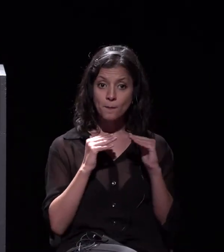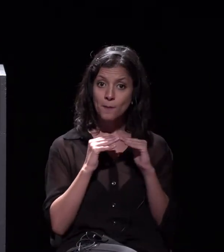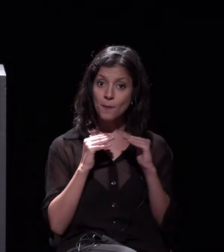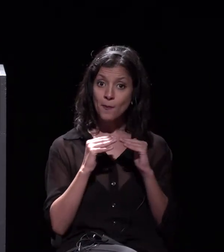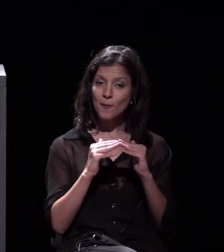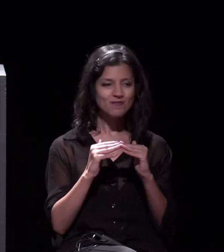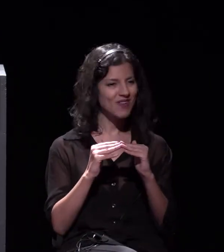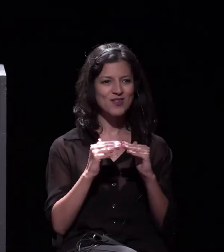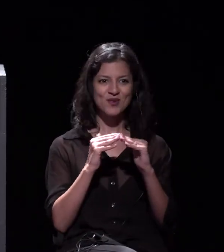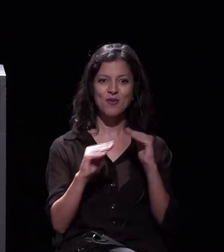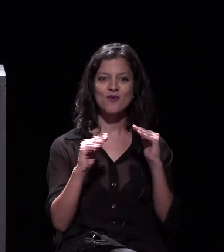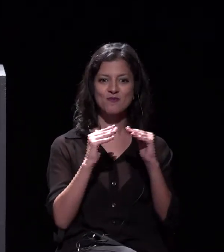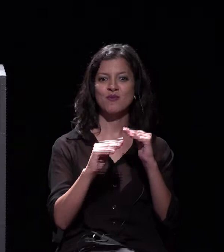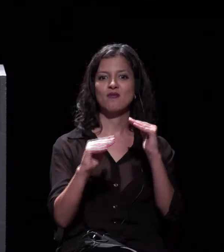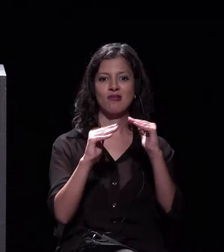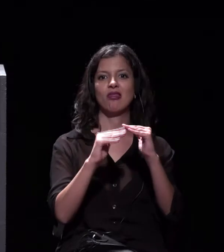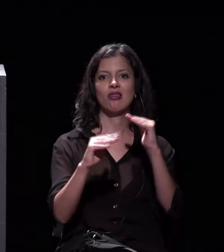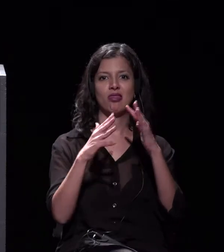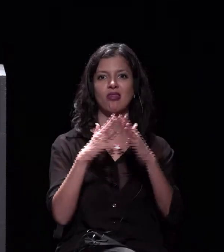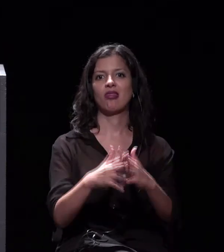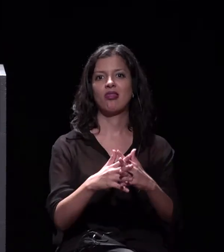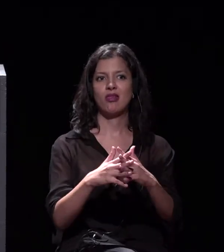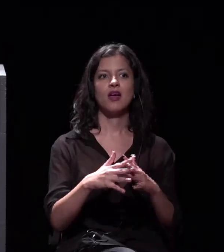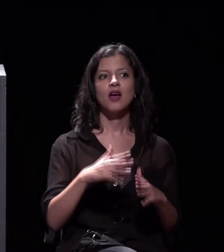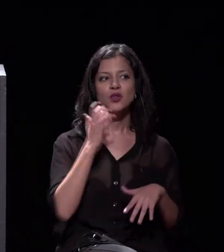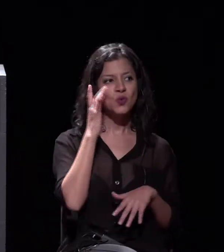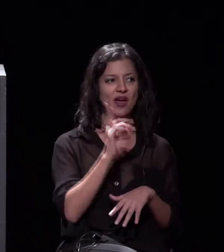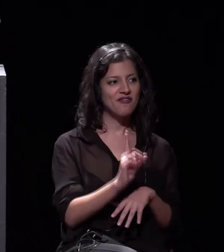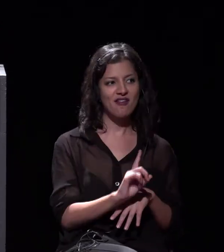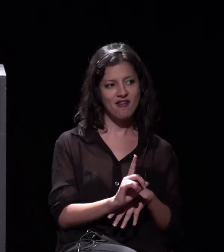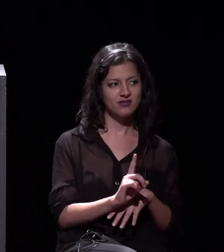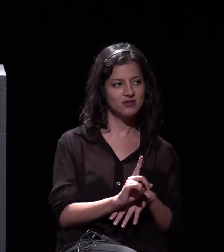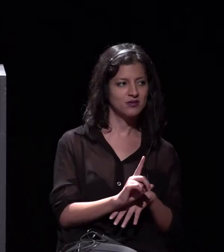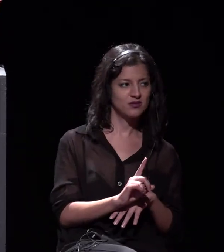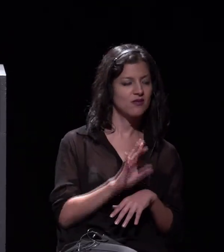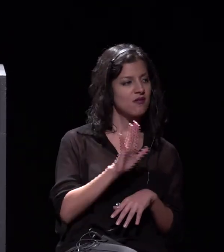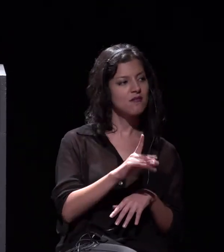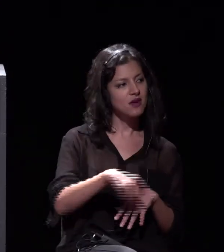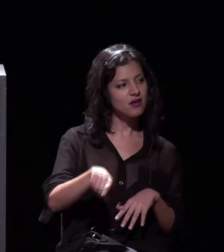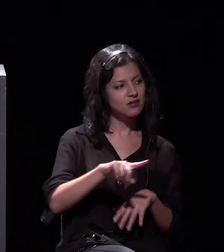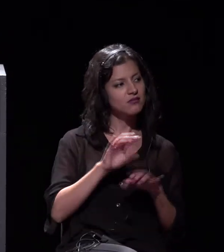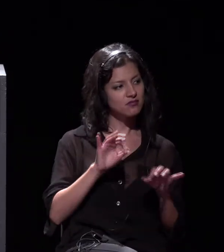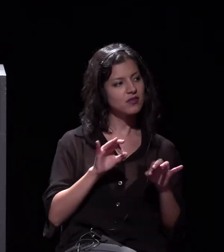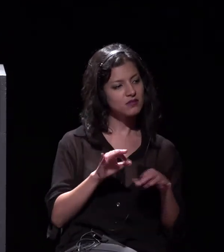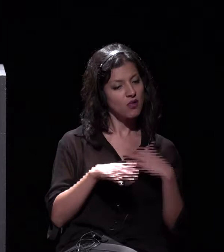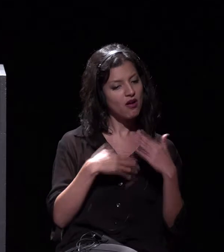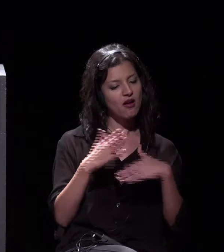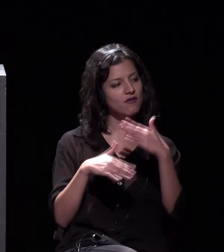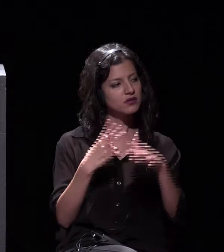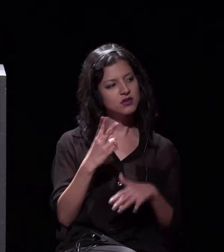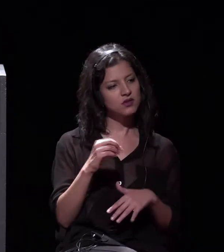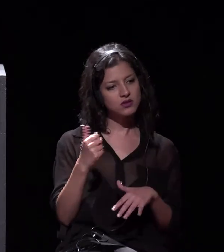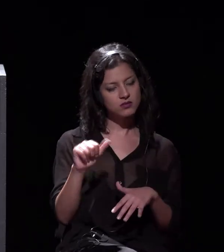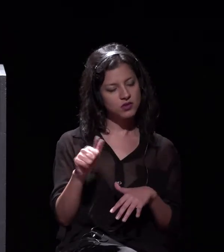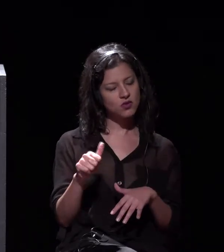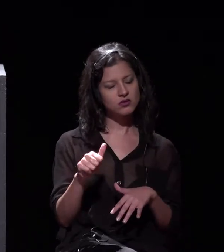easy thing. But they did manage, they celebrated 25 years in 2011, so, they're still going. What I think